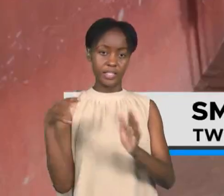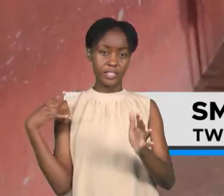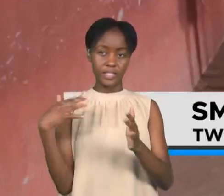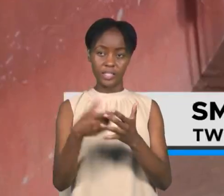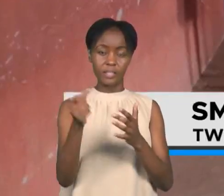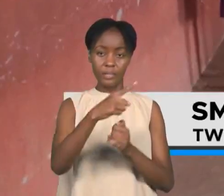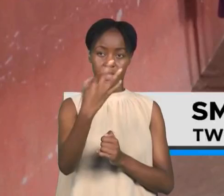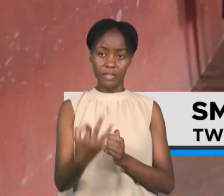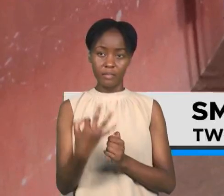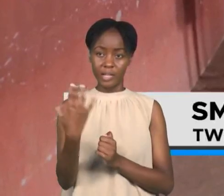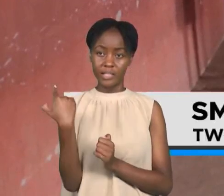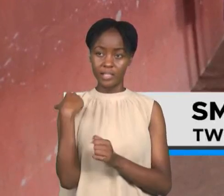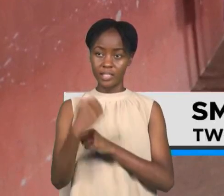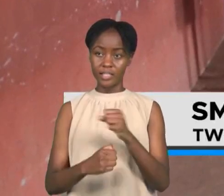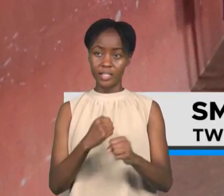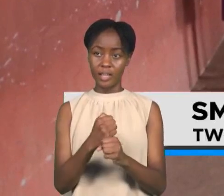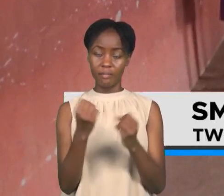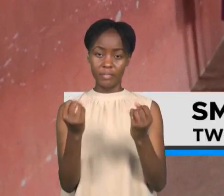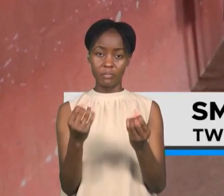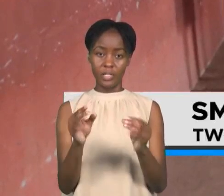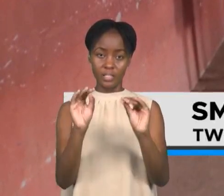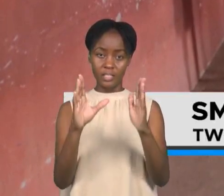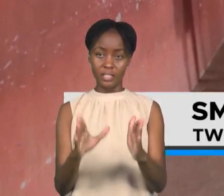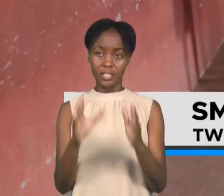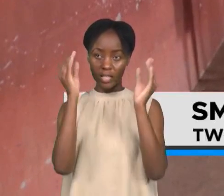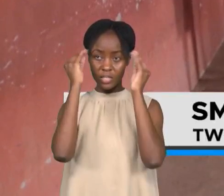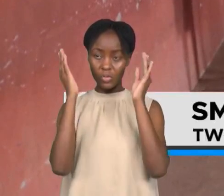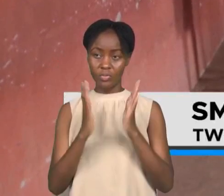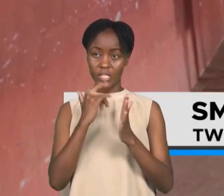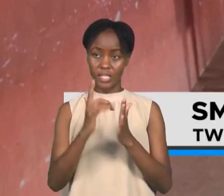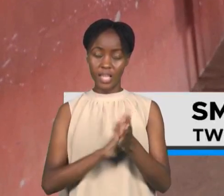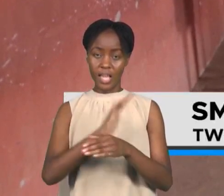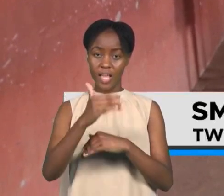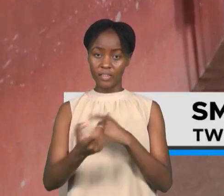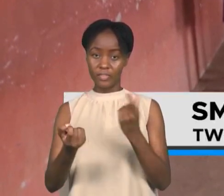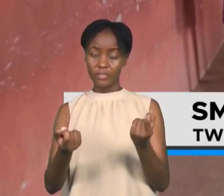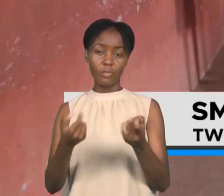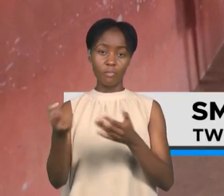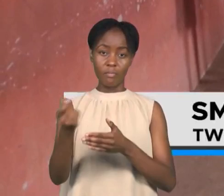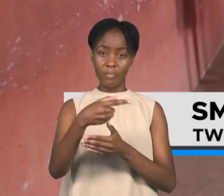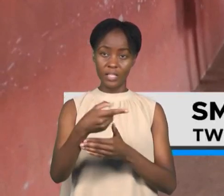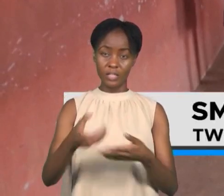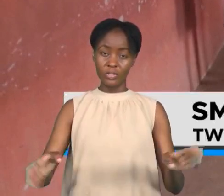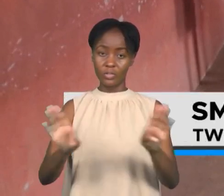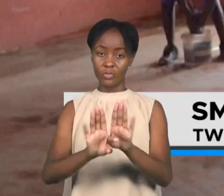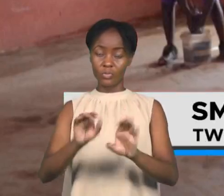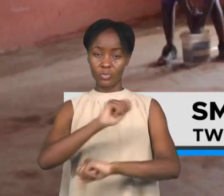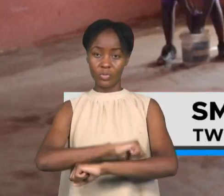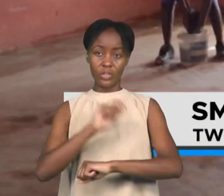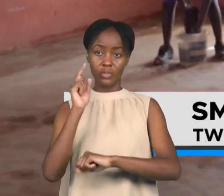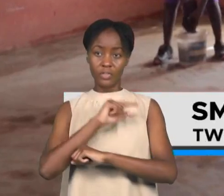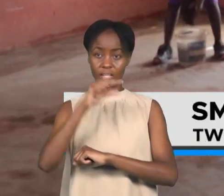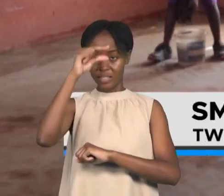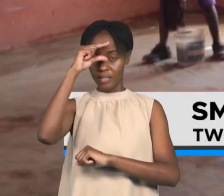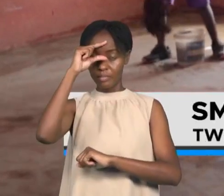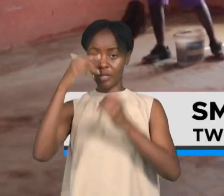year. Many teachers and students in Ghana say that after several months of school closure due to COVID-19, it is good the government has reopened